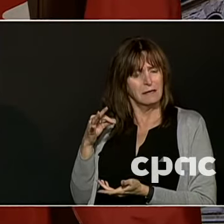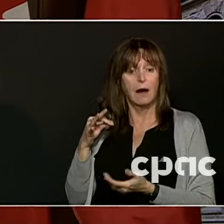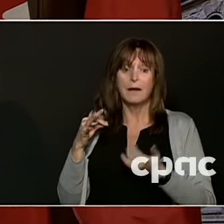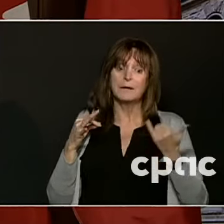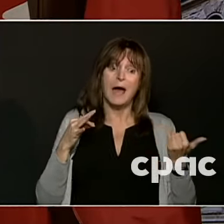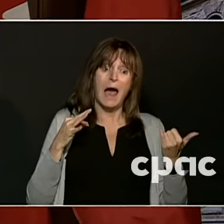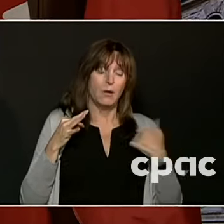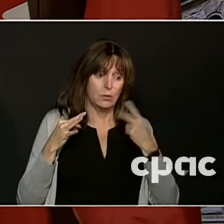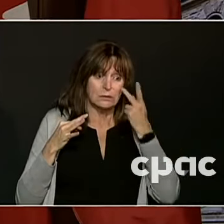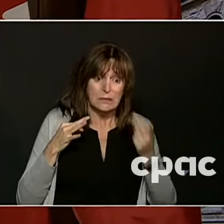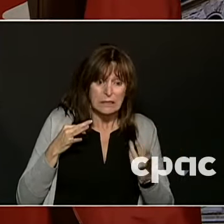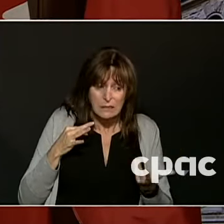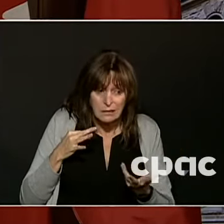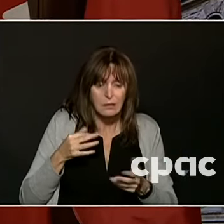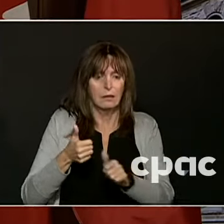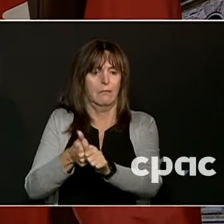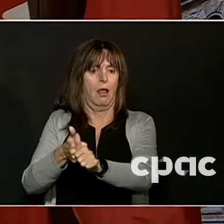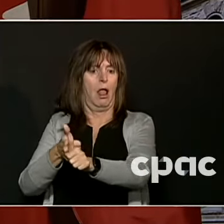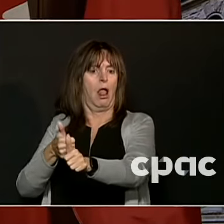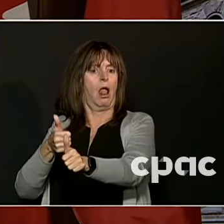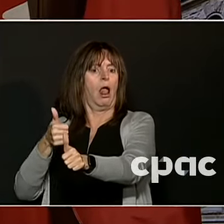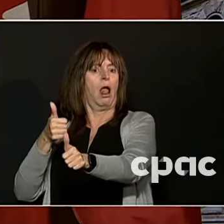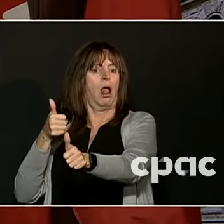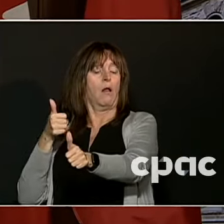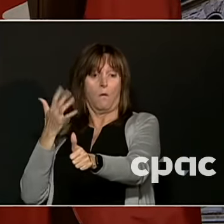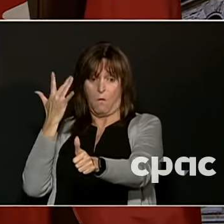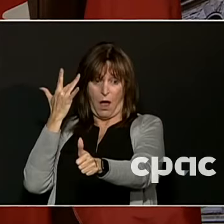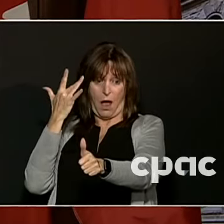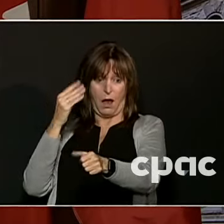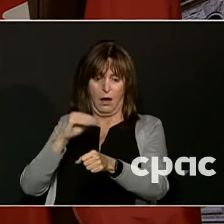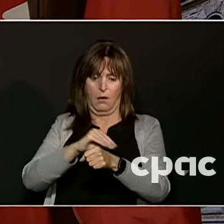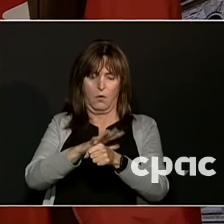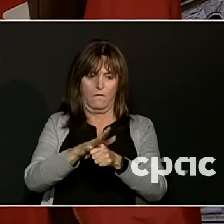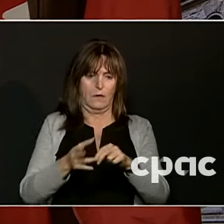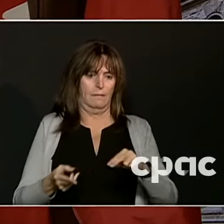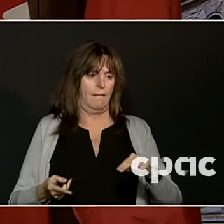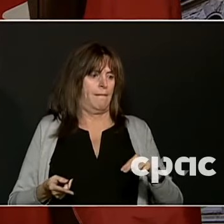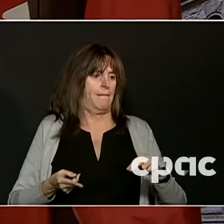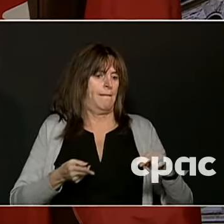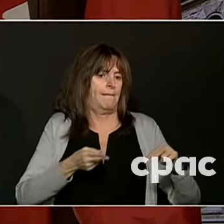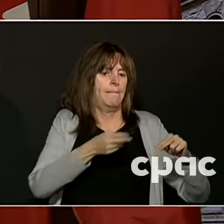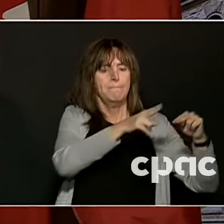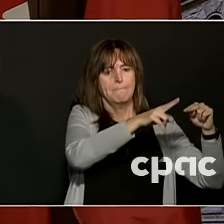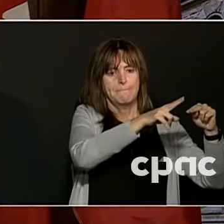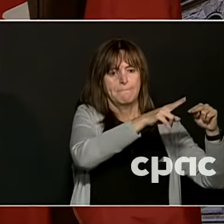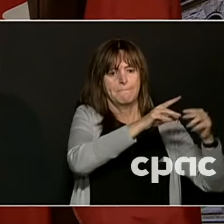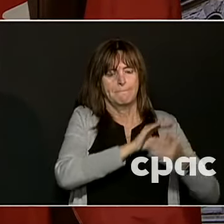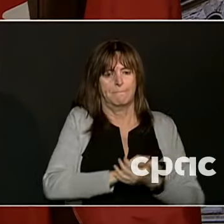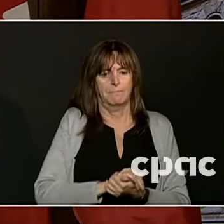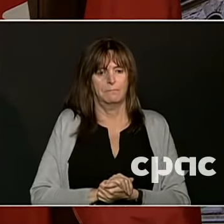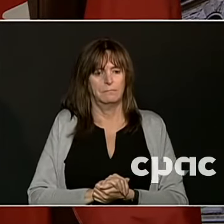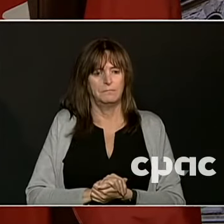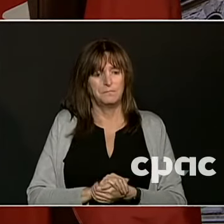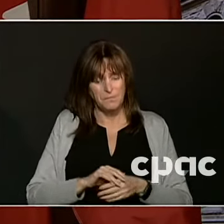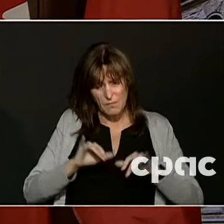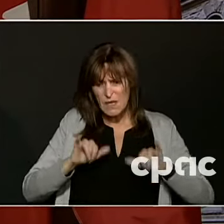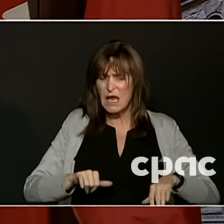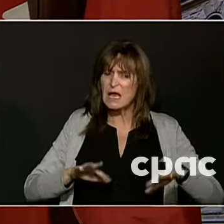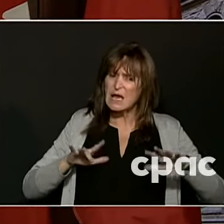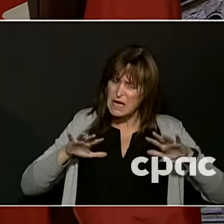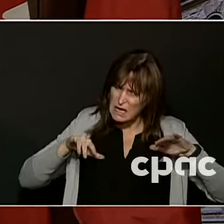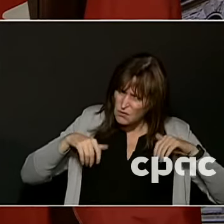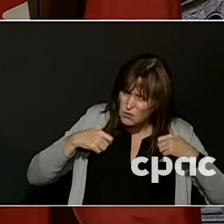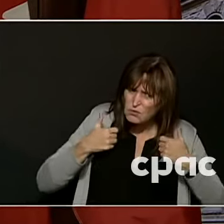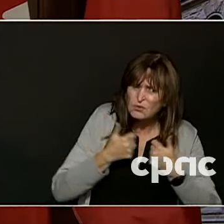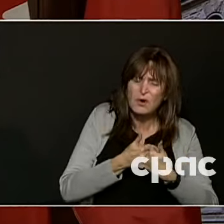care. However, the challenges on care, on outcomes, are not just limited to what happens in ICUs or what